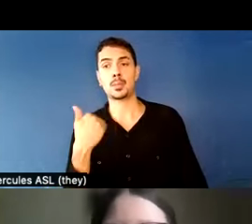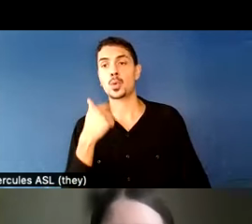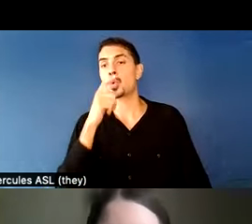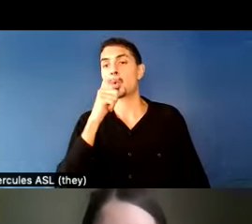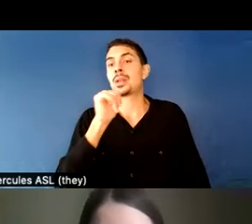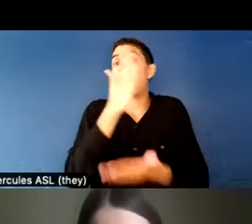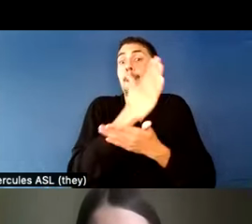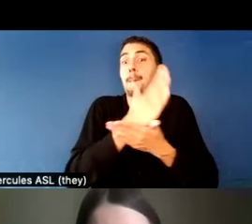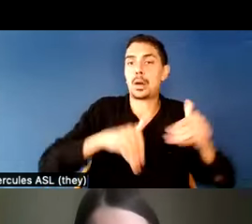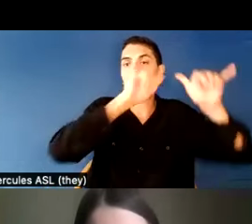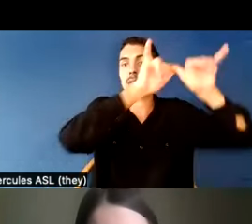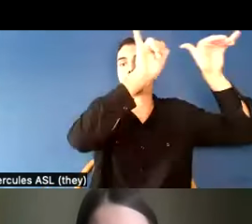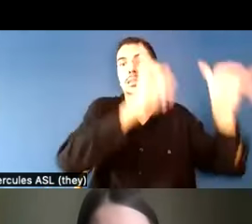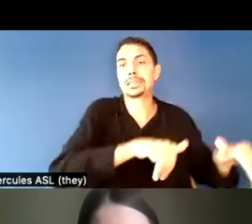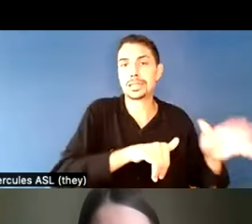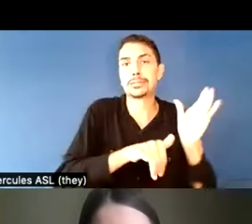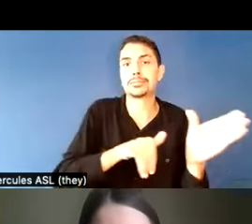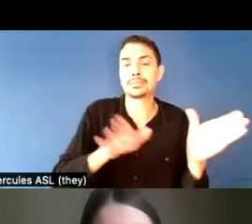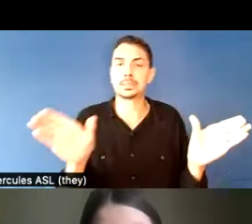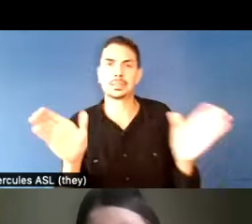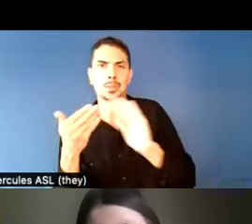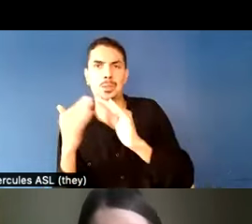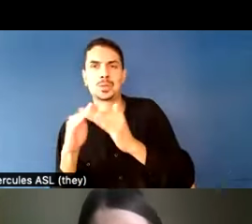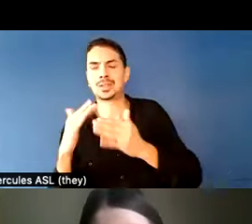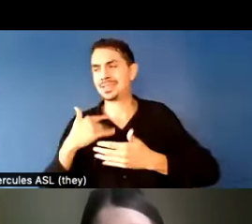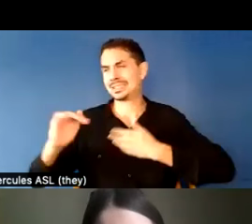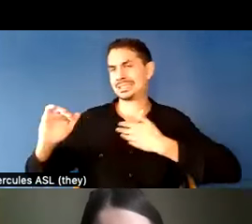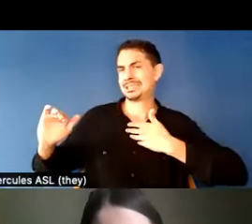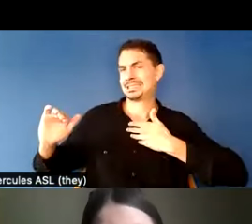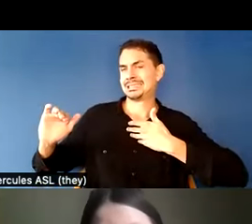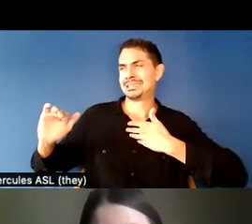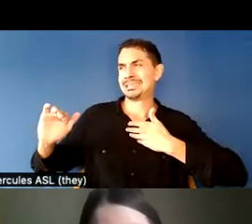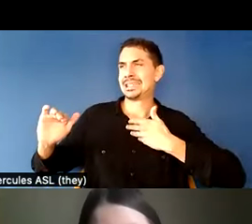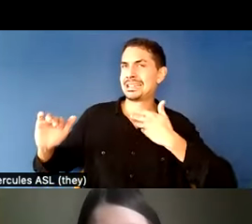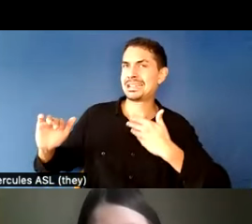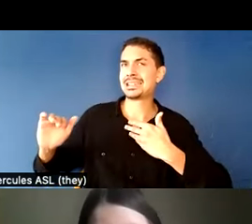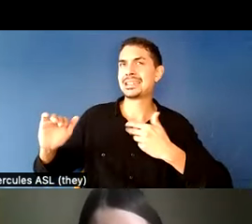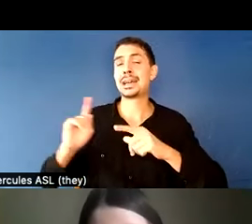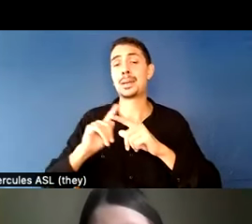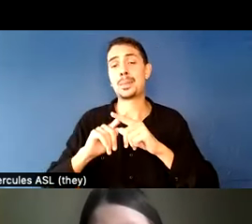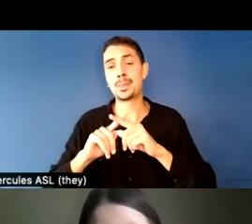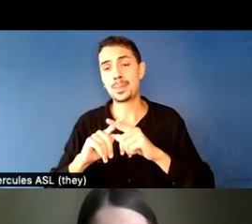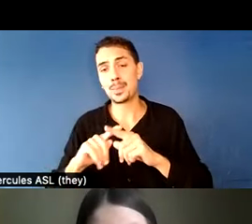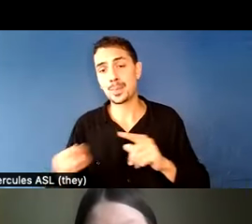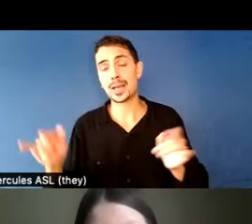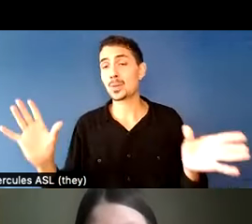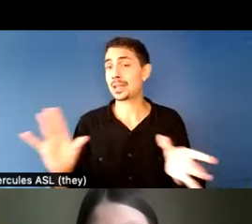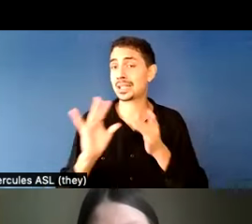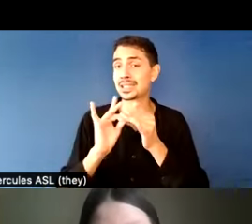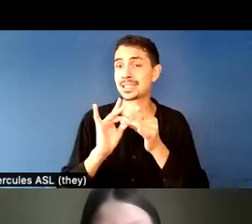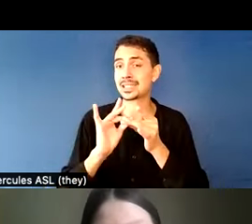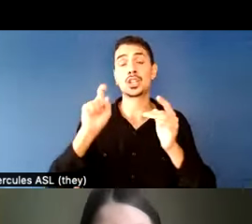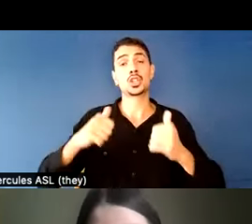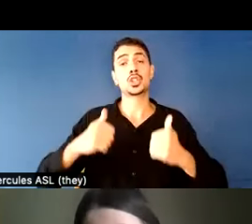system within space, as well as kind of very linked to that is, should survivors be able